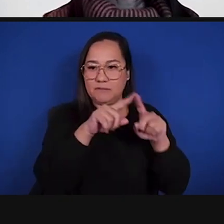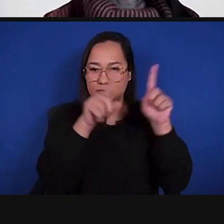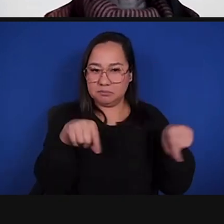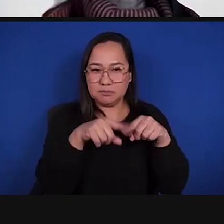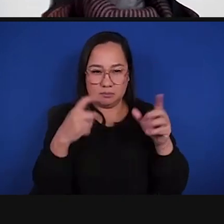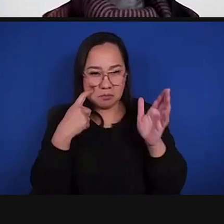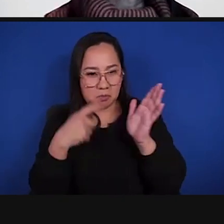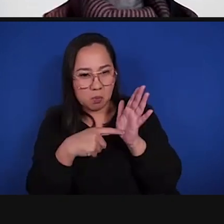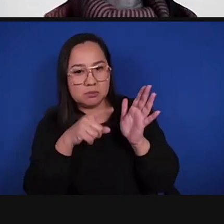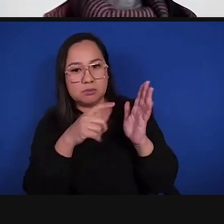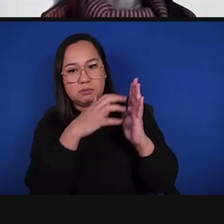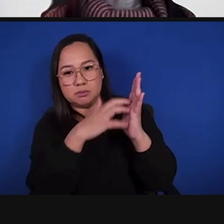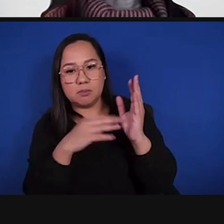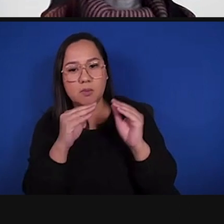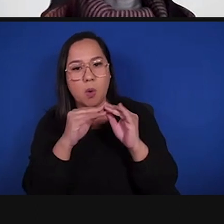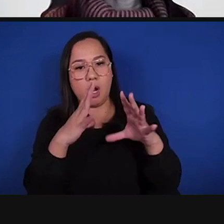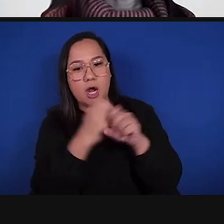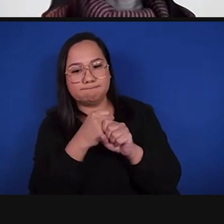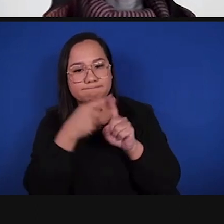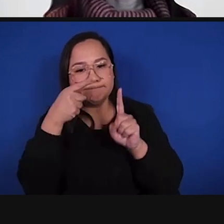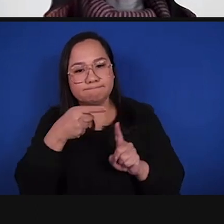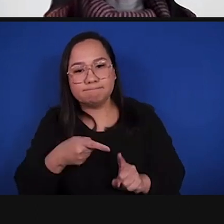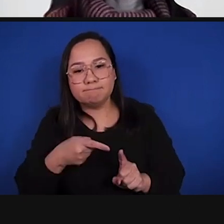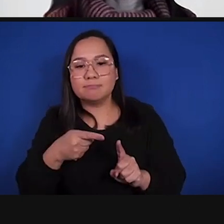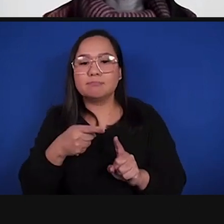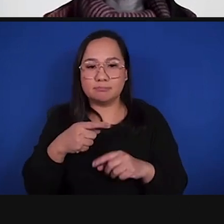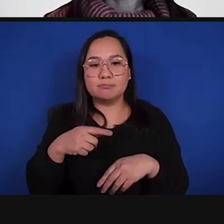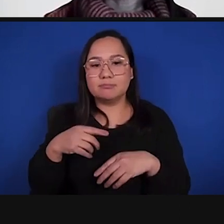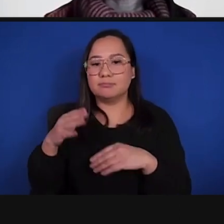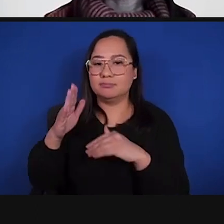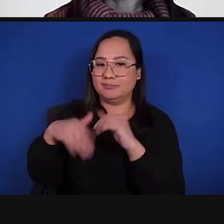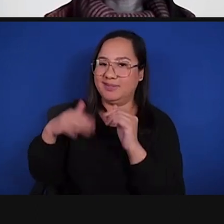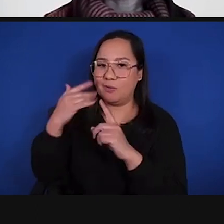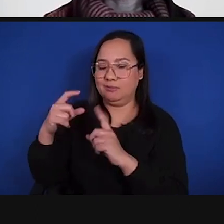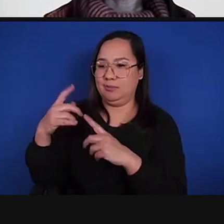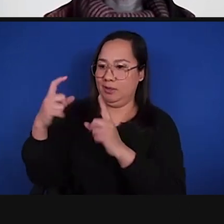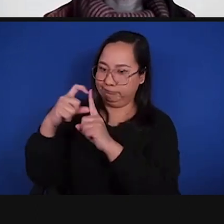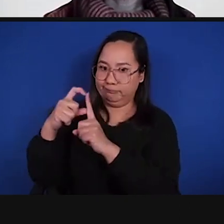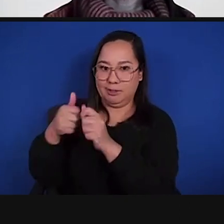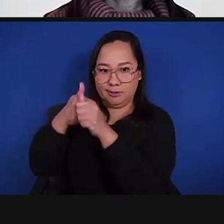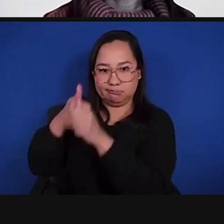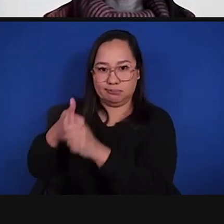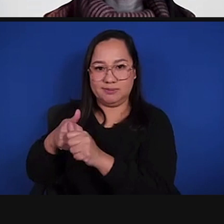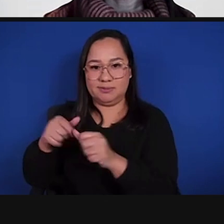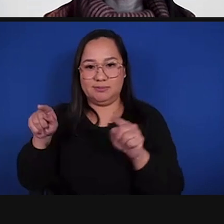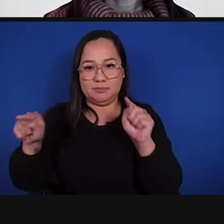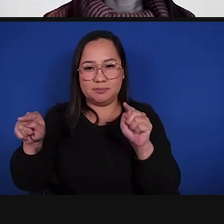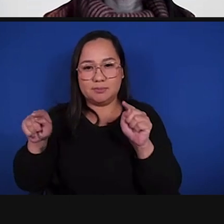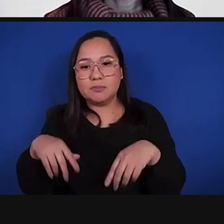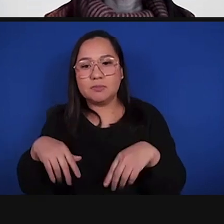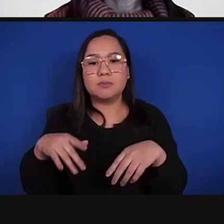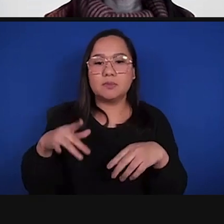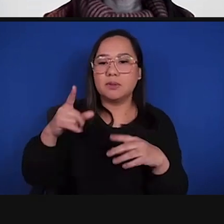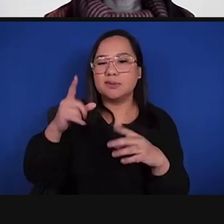right. Filler words have been taken out, false starts, as repetitions are removed. And